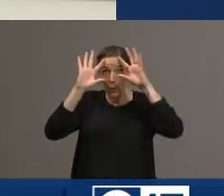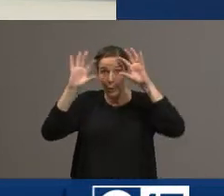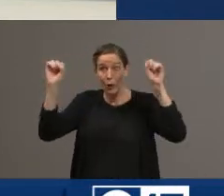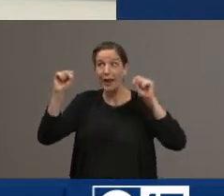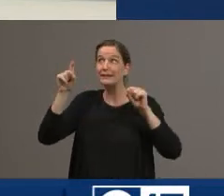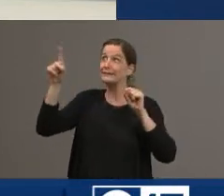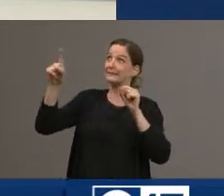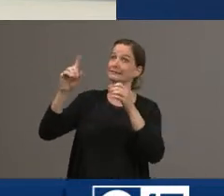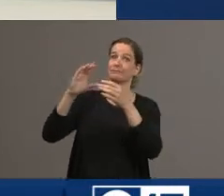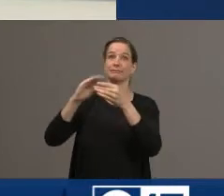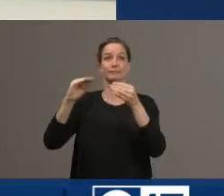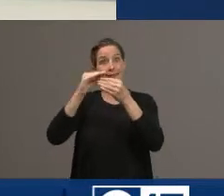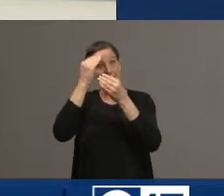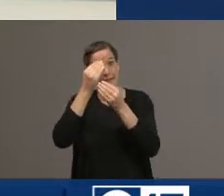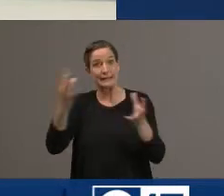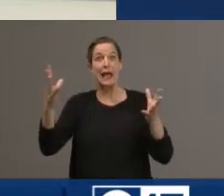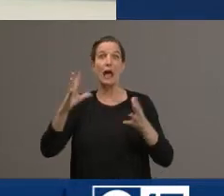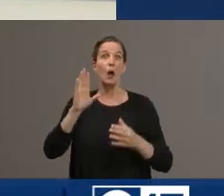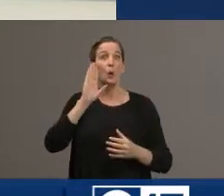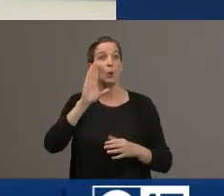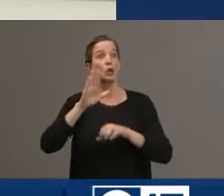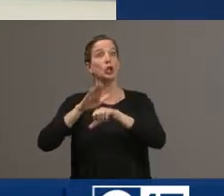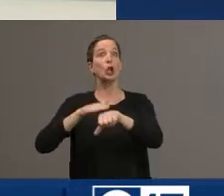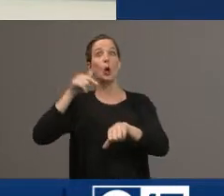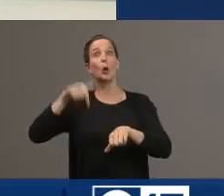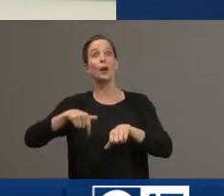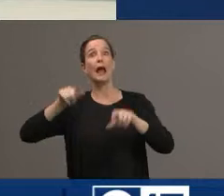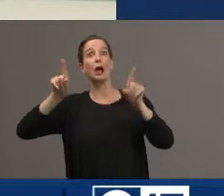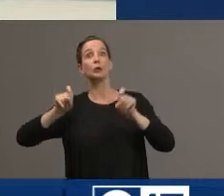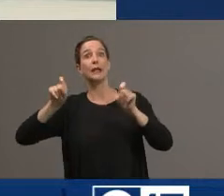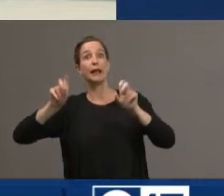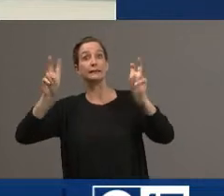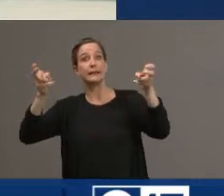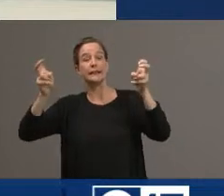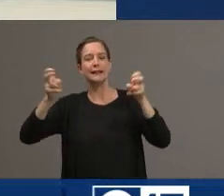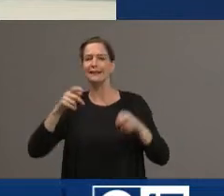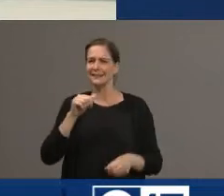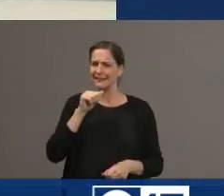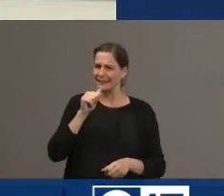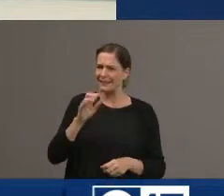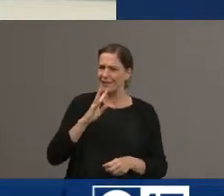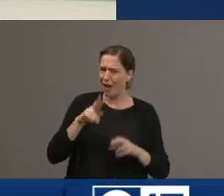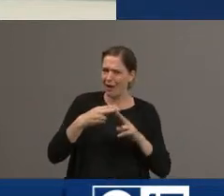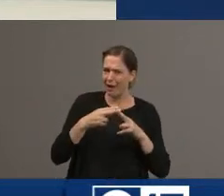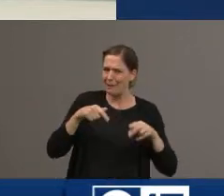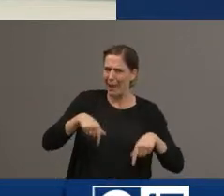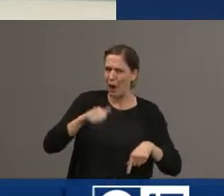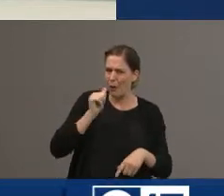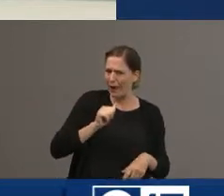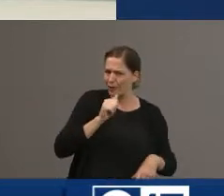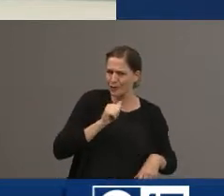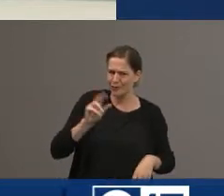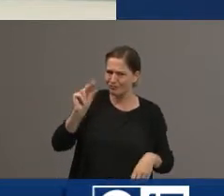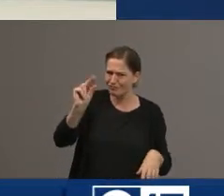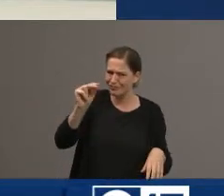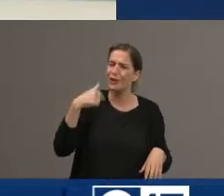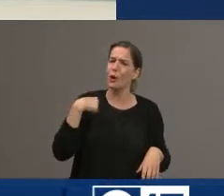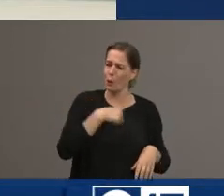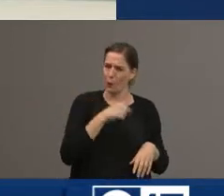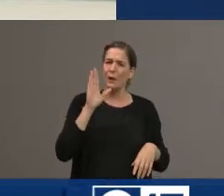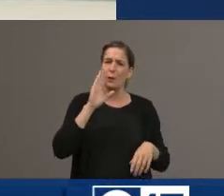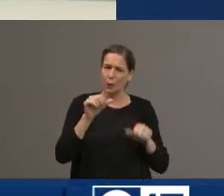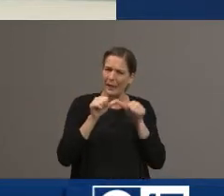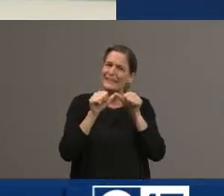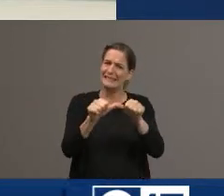to Arizona because we've increased testing. And we're going to continue to increase testing. And what I also want to thank